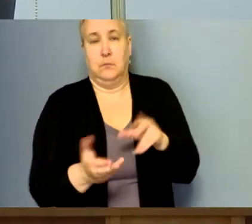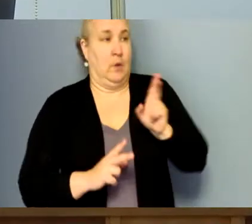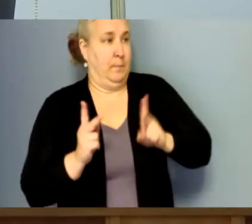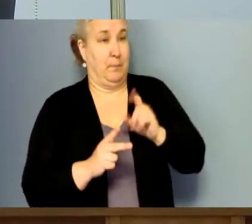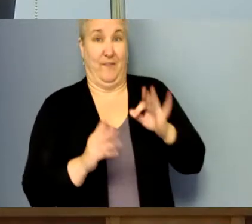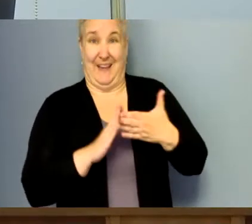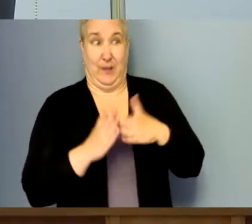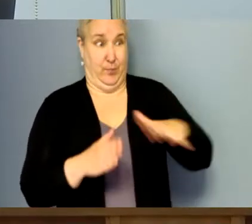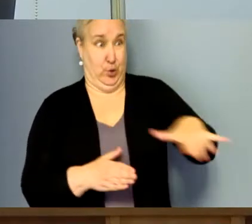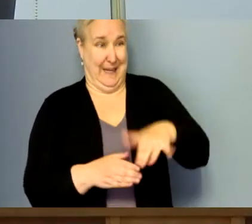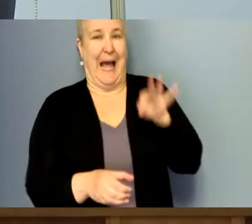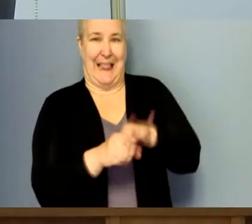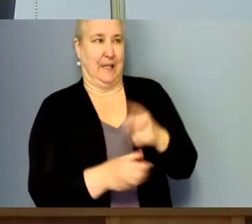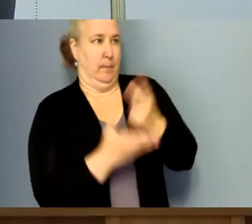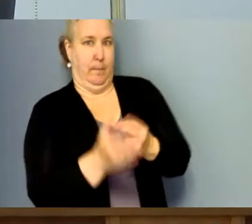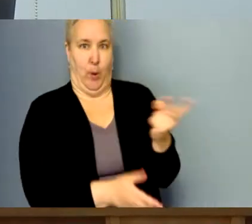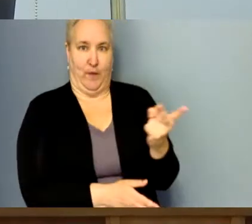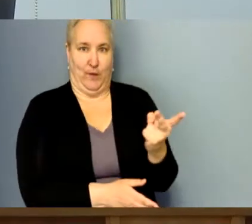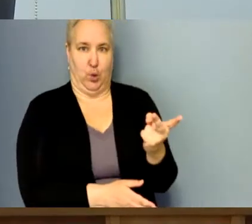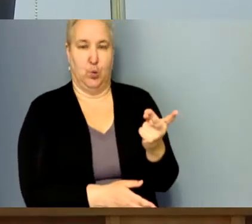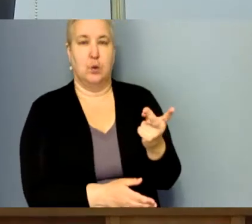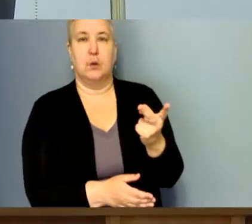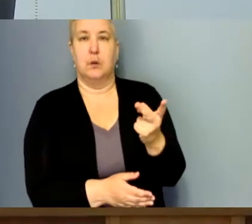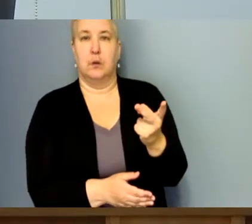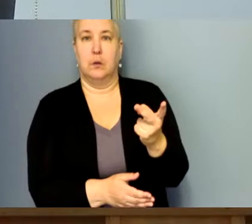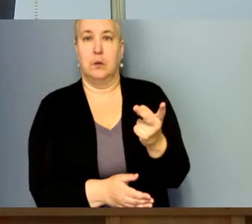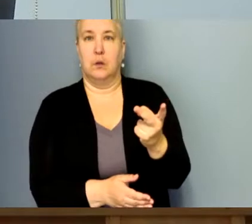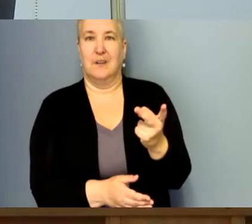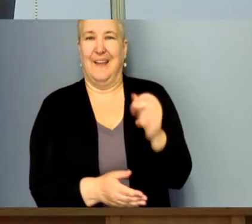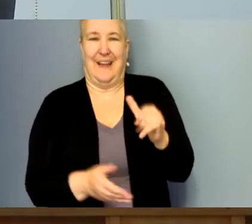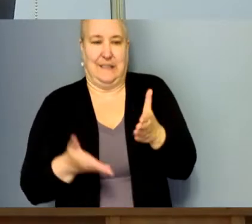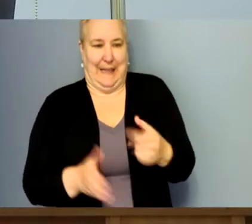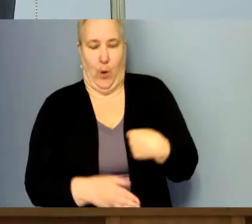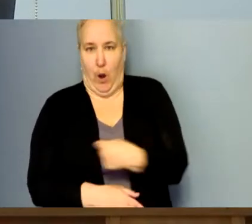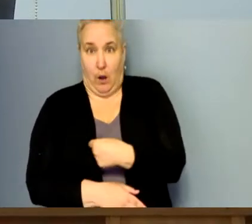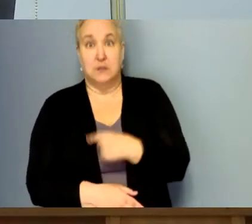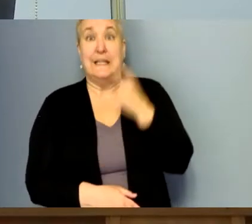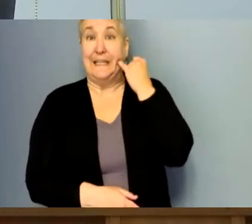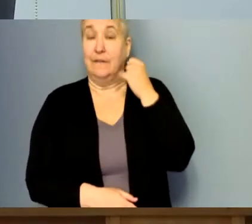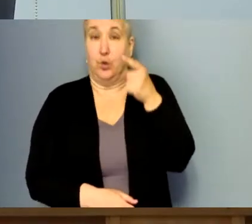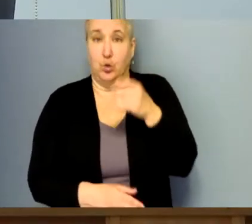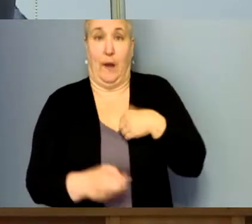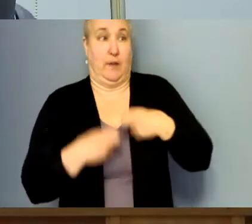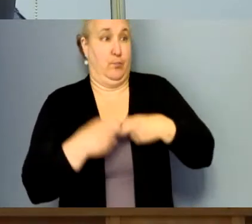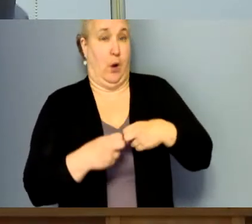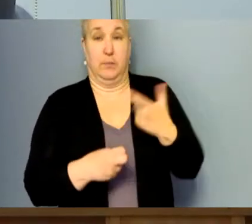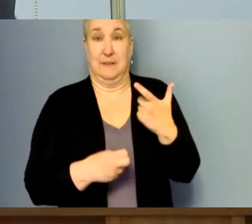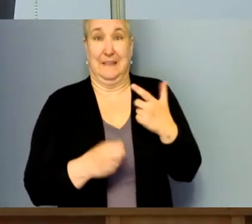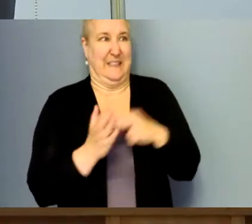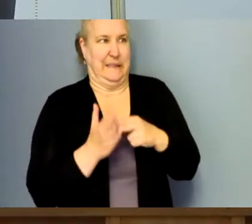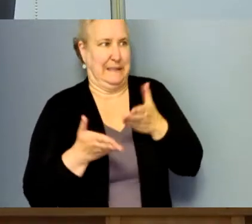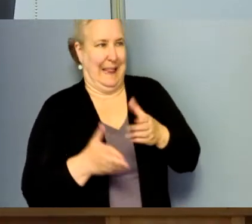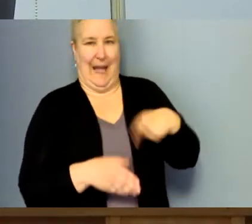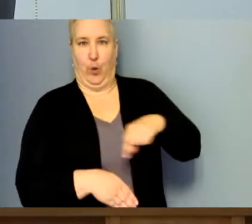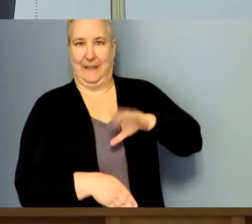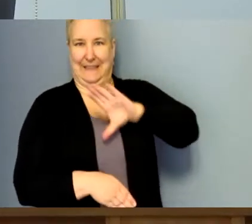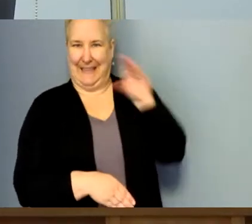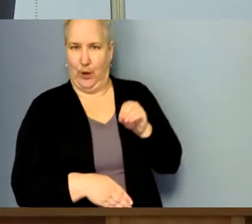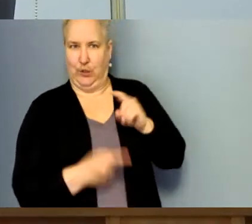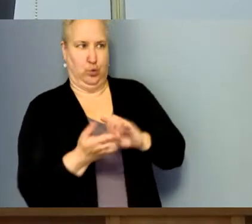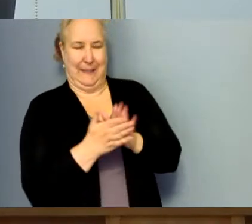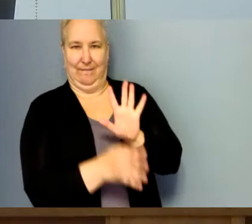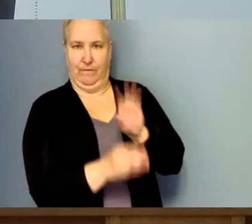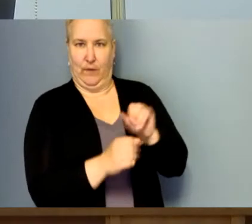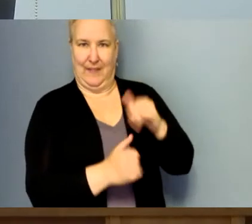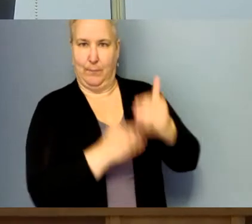that community elected the 2 of you. That does not allow us, if you're having problems, it does not allow this county to get involved